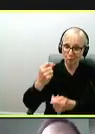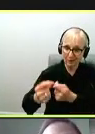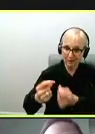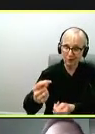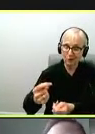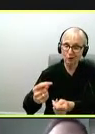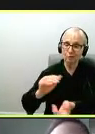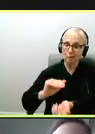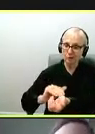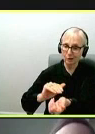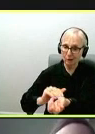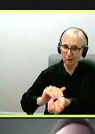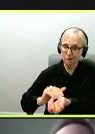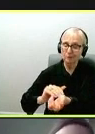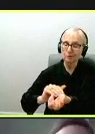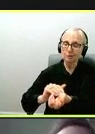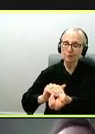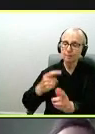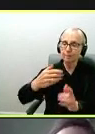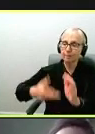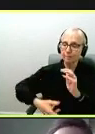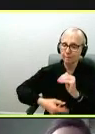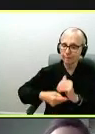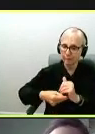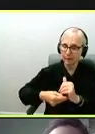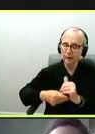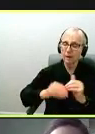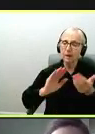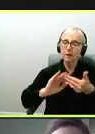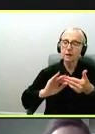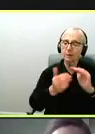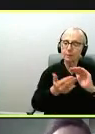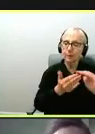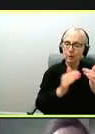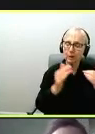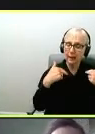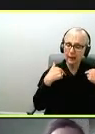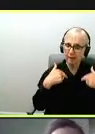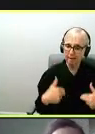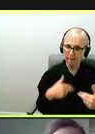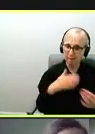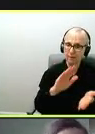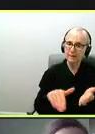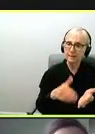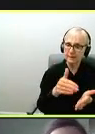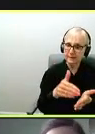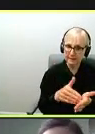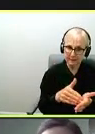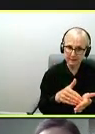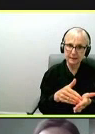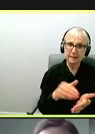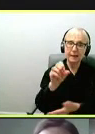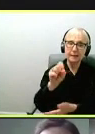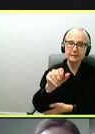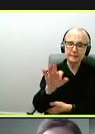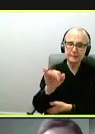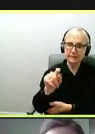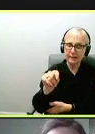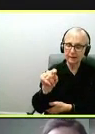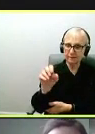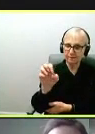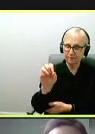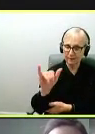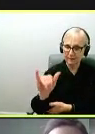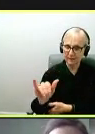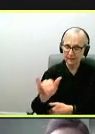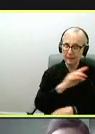family physicians, as well as community health centers and safety net clinics. But we're also able to leverage our mobile